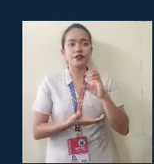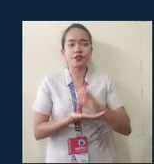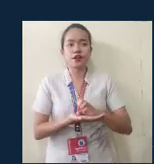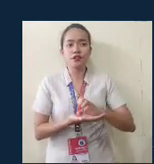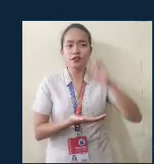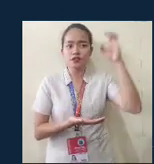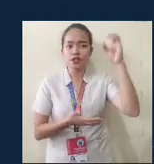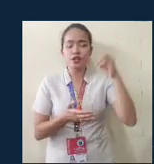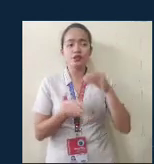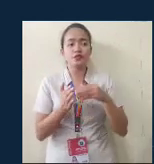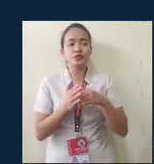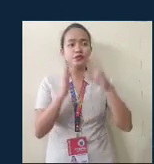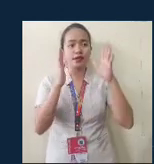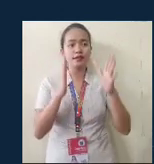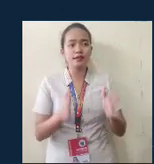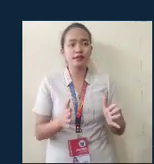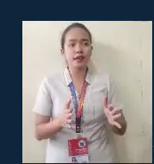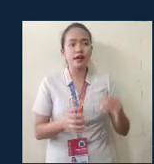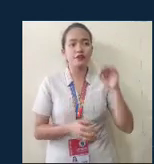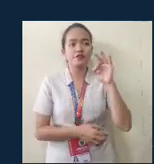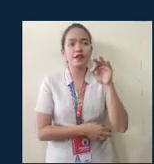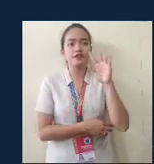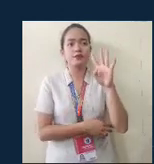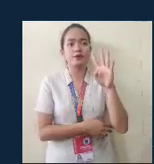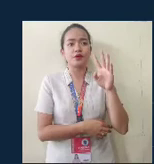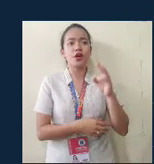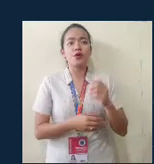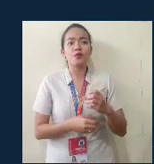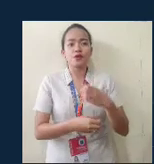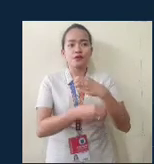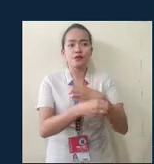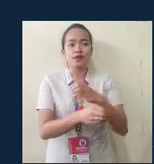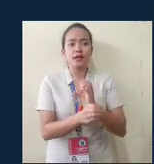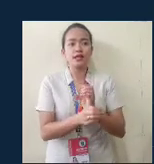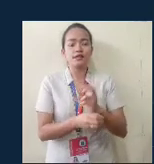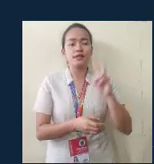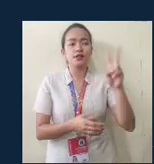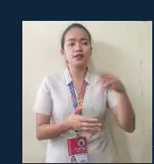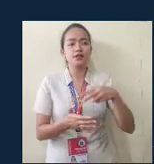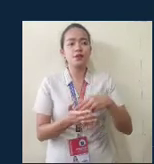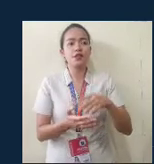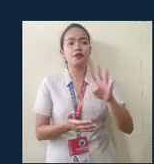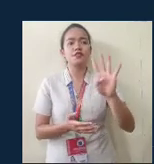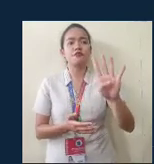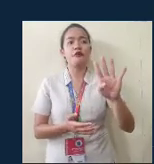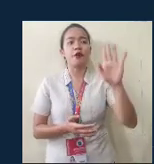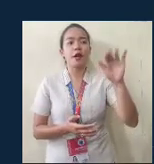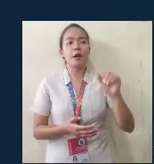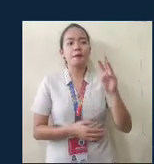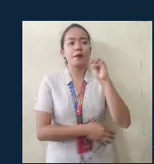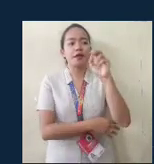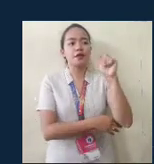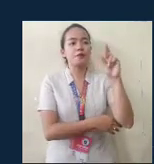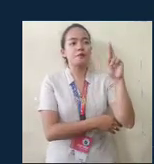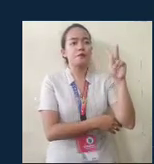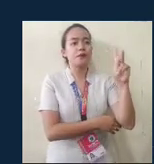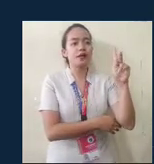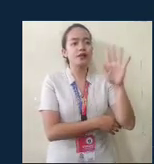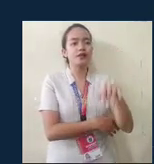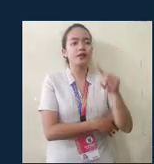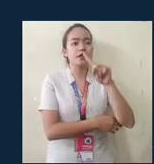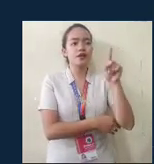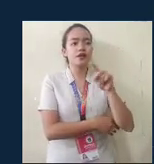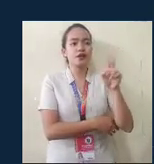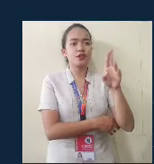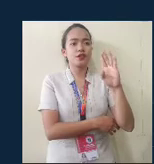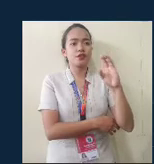students, Facebook or FB was created in 2004 by Mark Zuckerberg while he